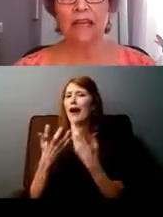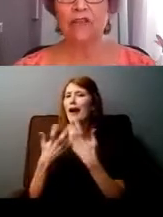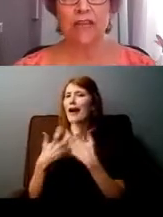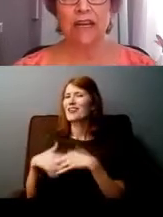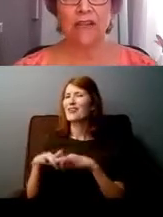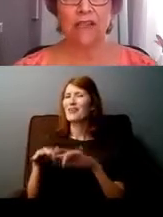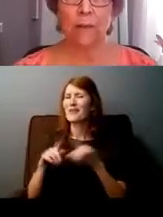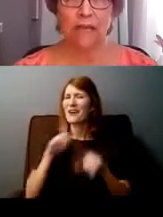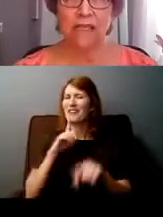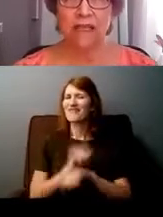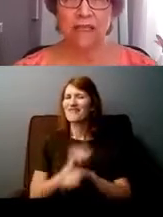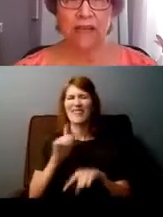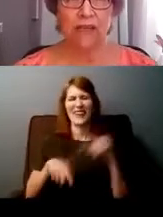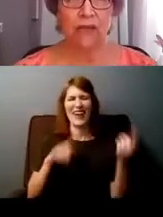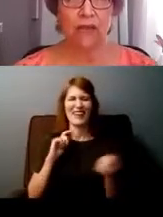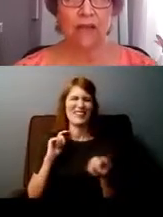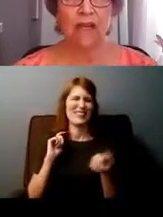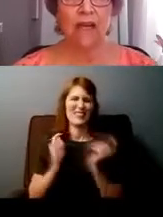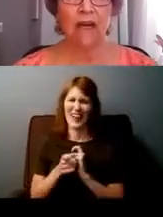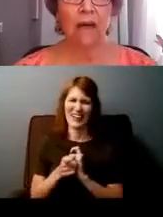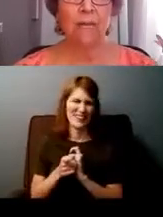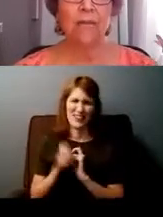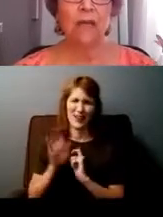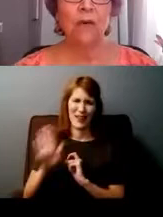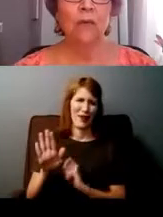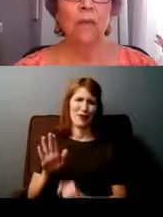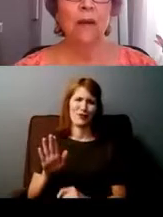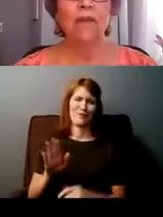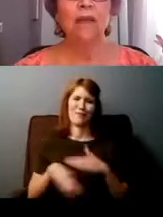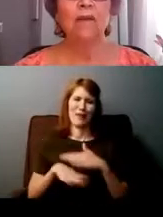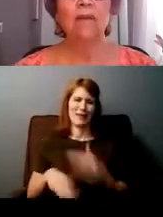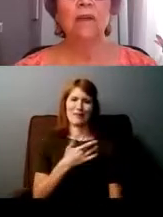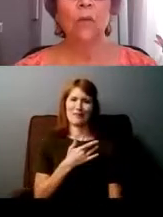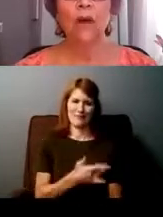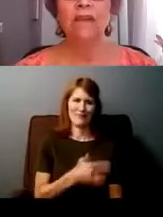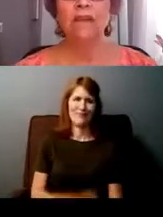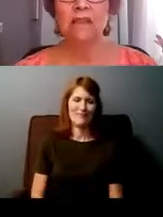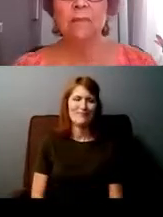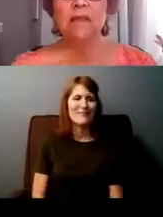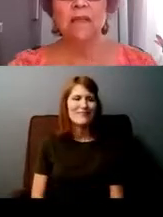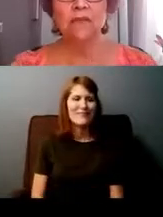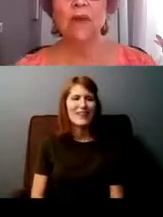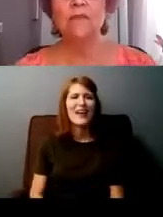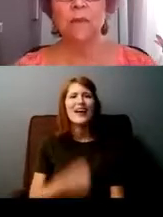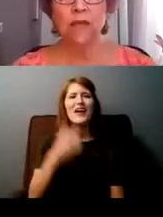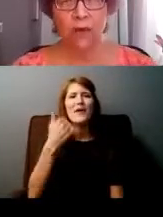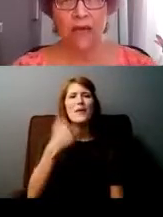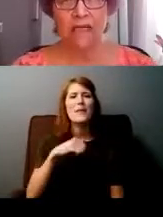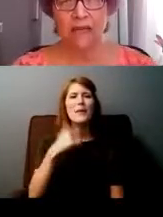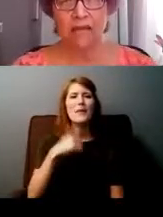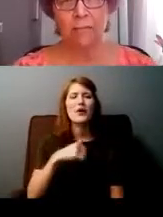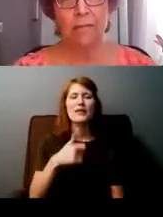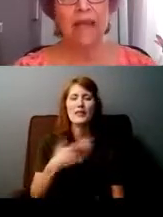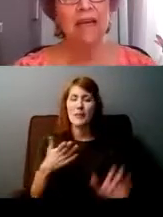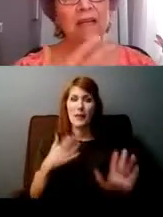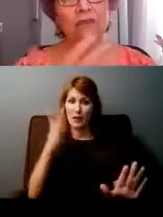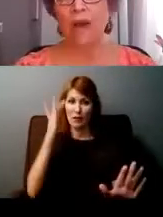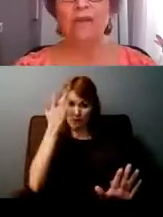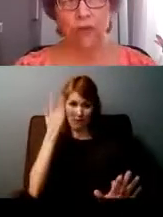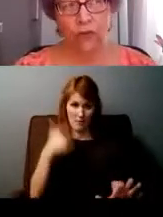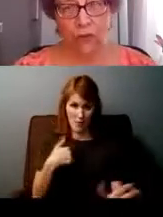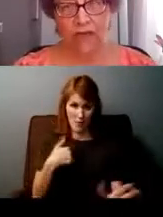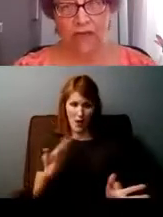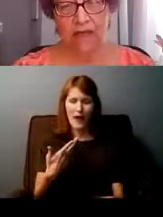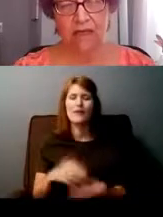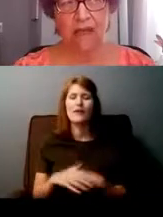really can't change their basic nature. Remember that something that drives me crazy may not